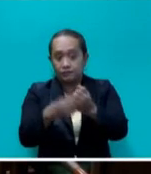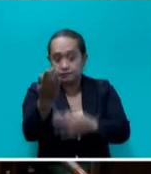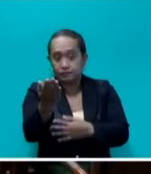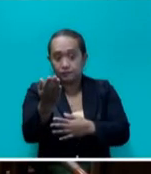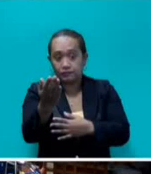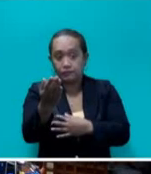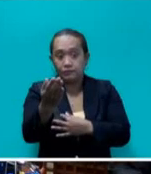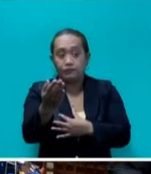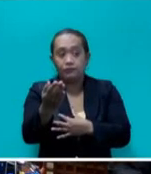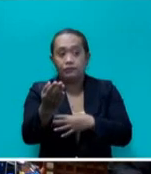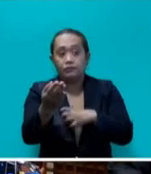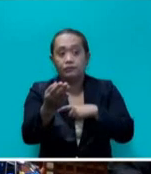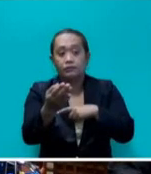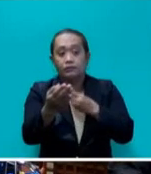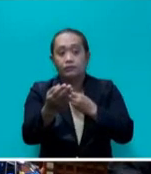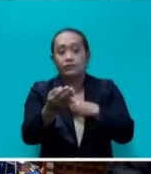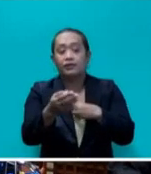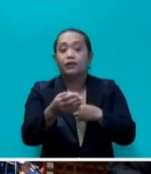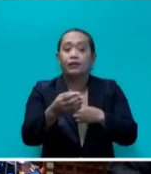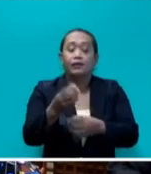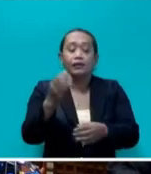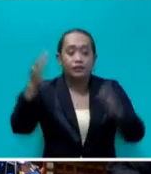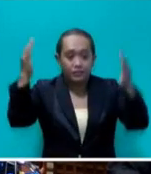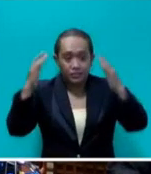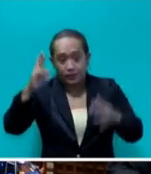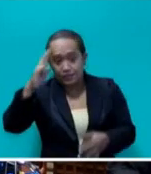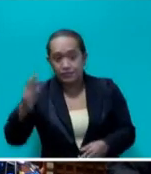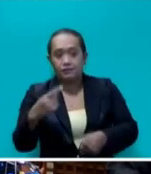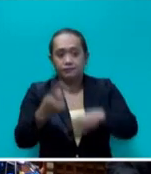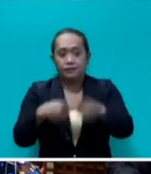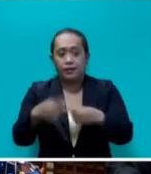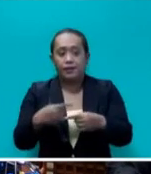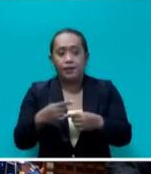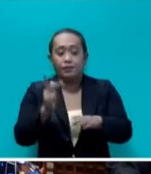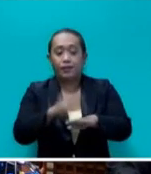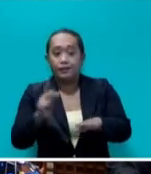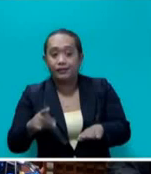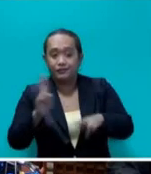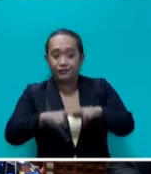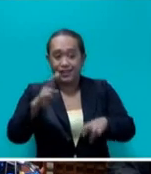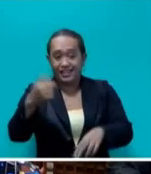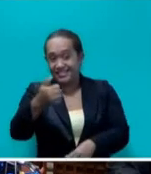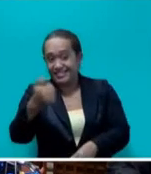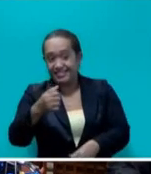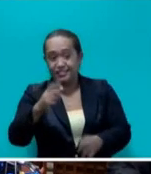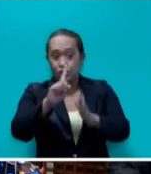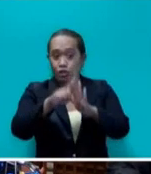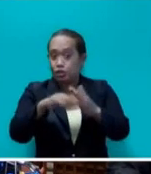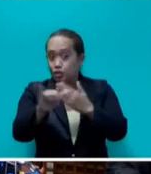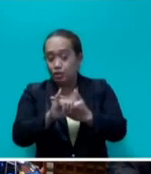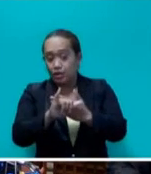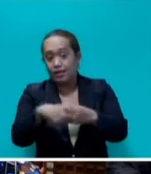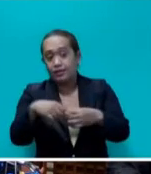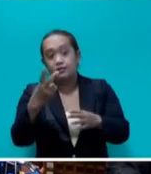Thank you, Mr. Speaker, sir. Mr. Speaker, sir, pursuant to the resolution of Parliament on Friday, 16 July 2021, I move that the following